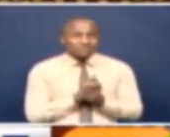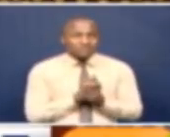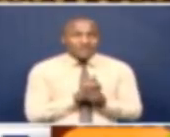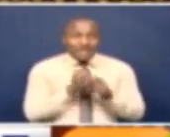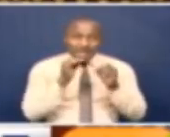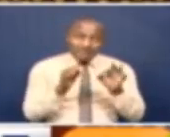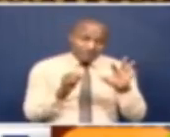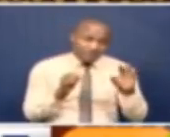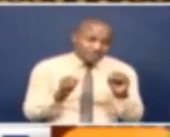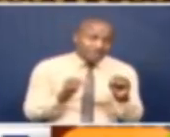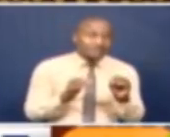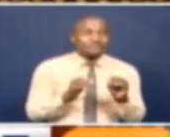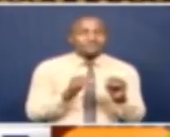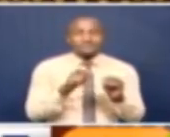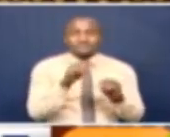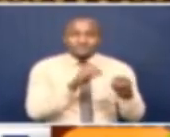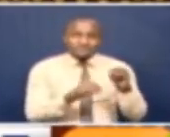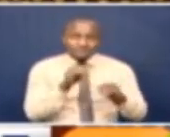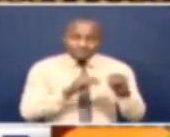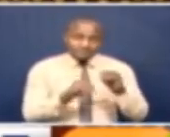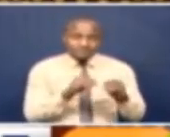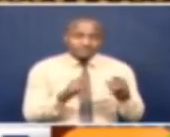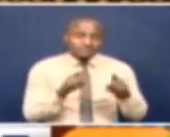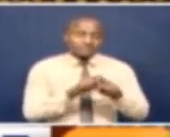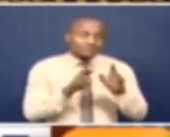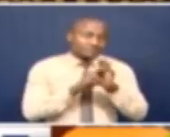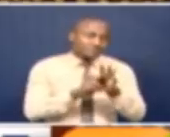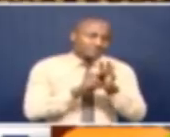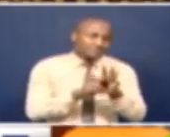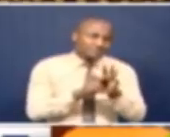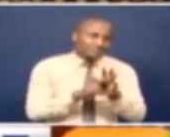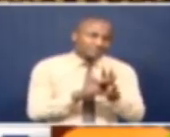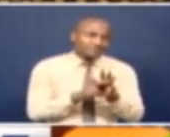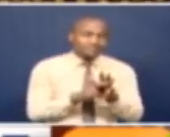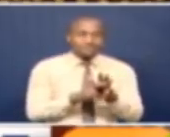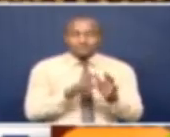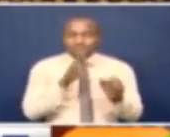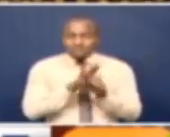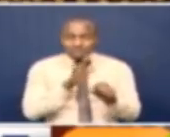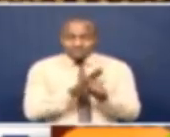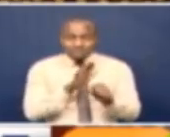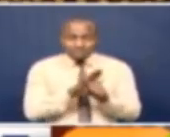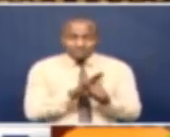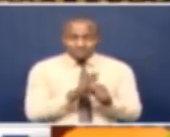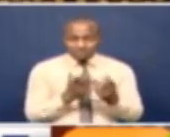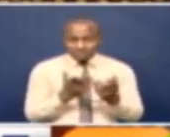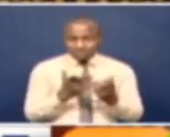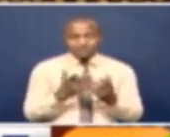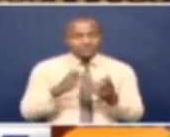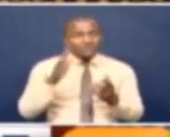take this election as representative, the majority of the Maasais are with Jubilee.